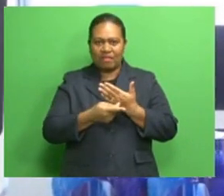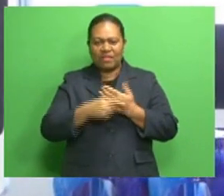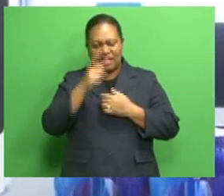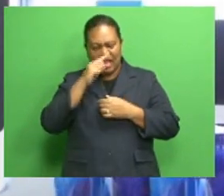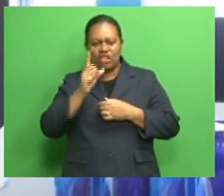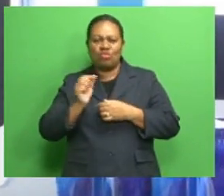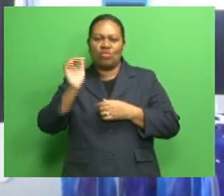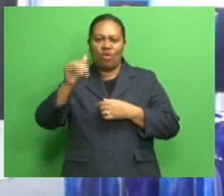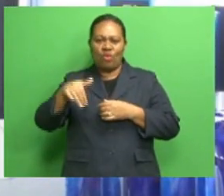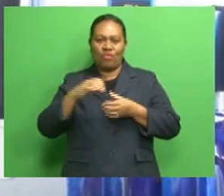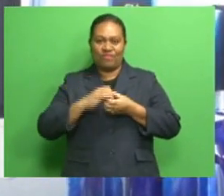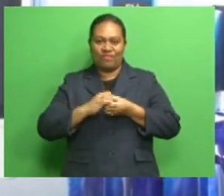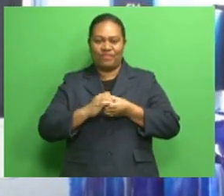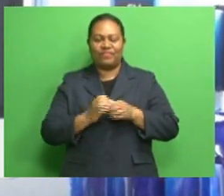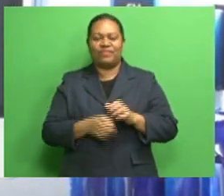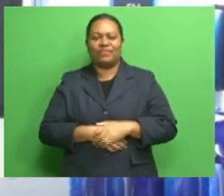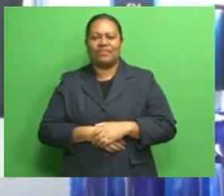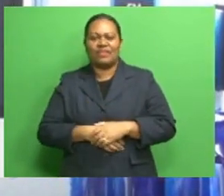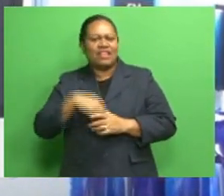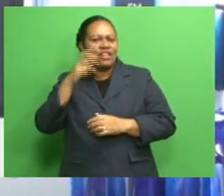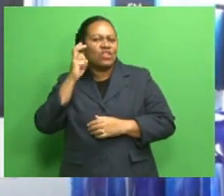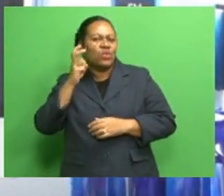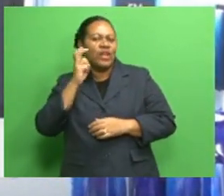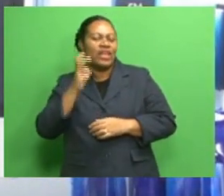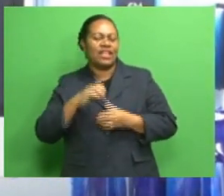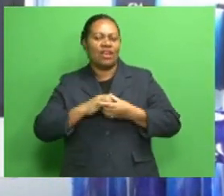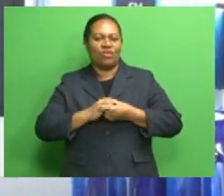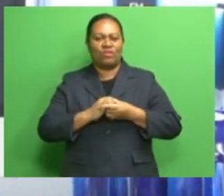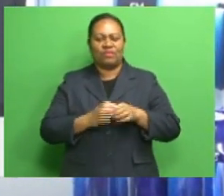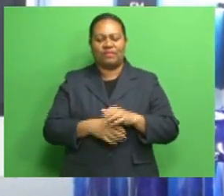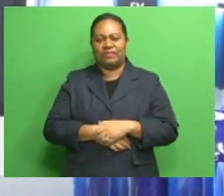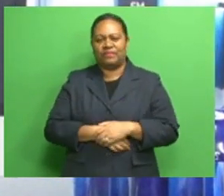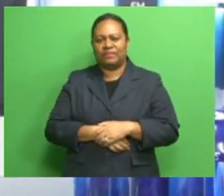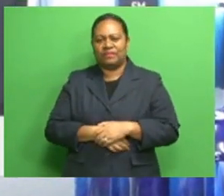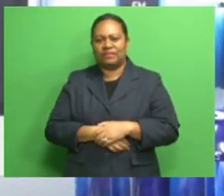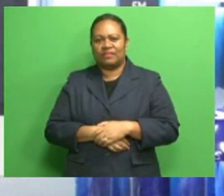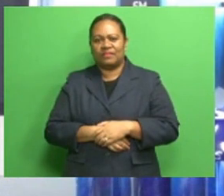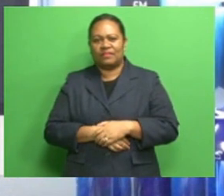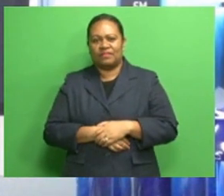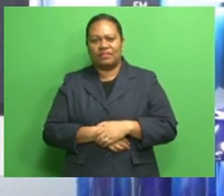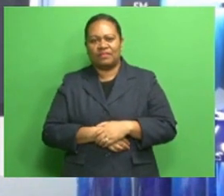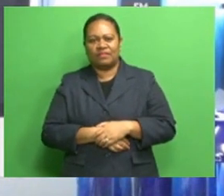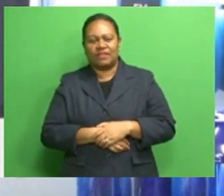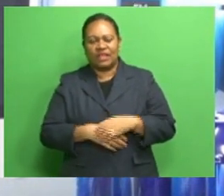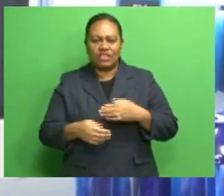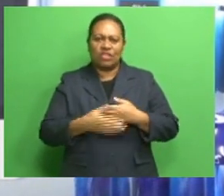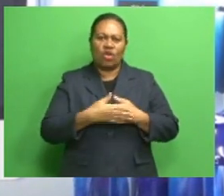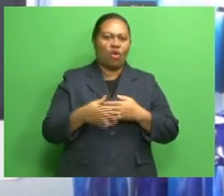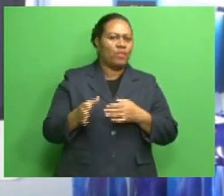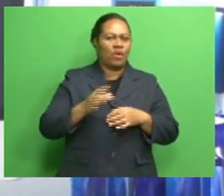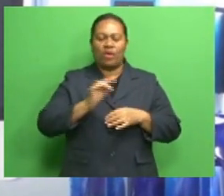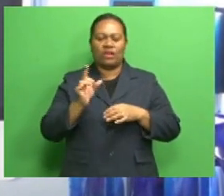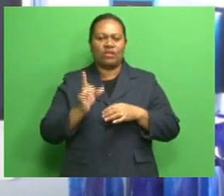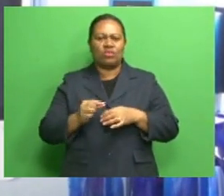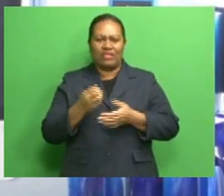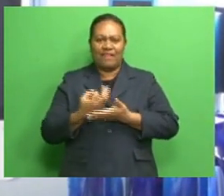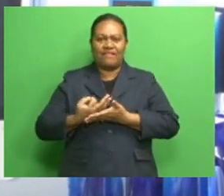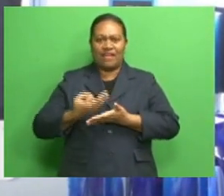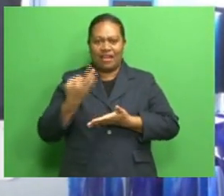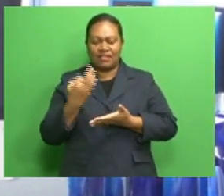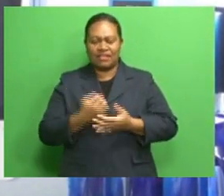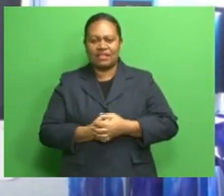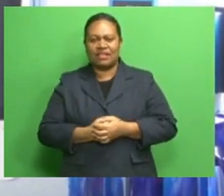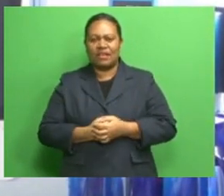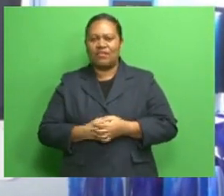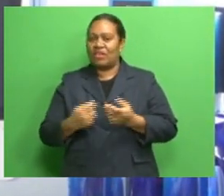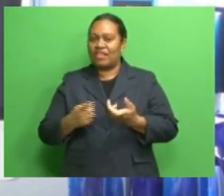from. Obviously that's changed over time, so now it's obviously been open and we've been able to redirect funds. For the